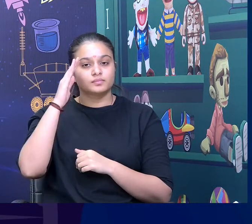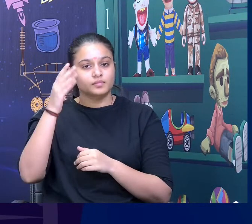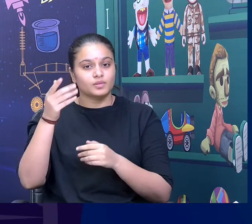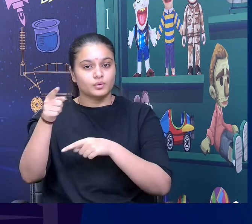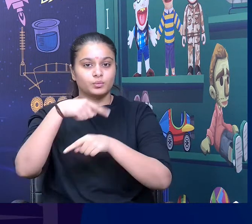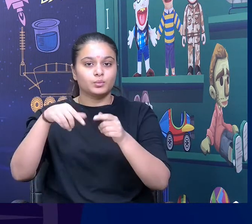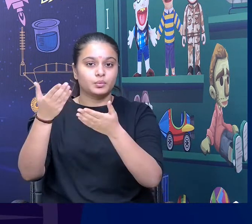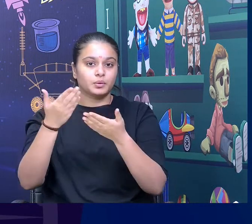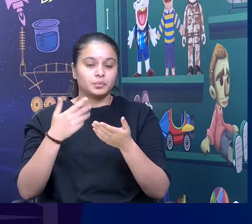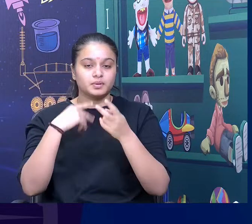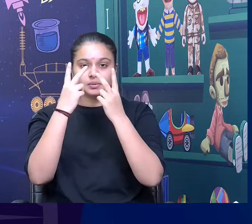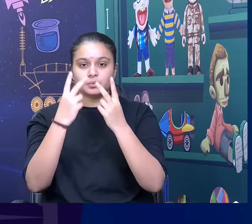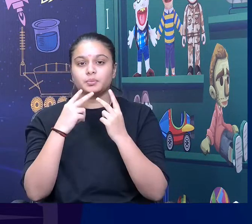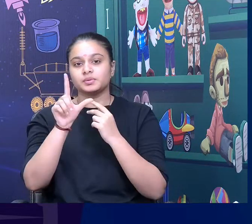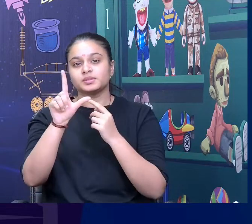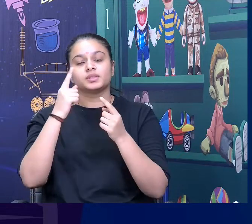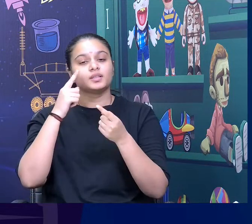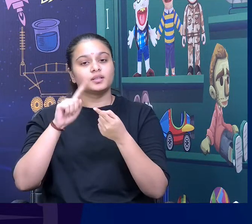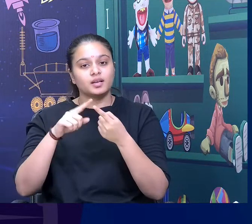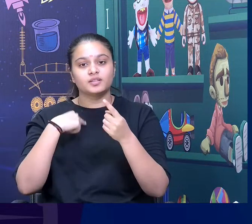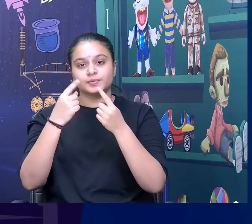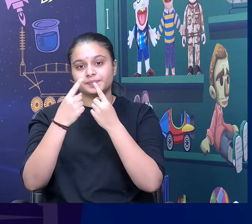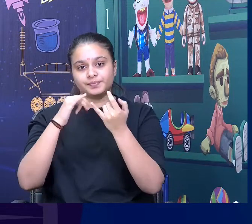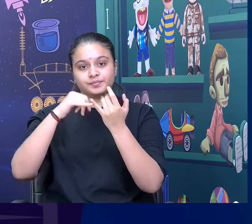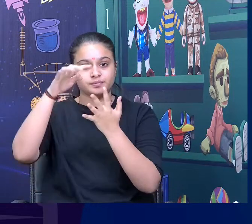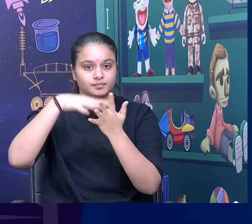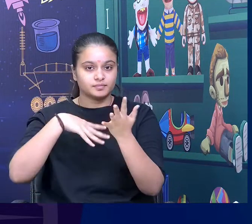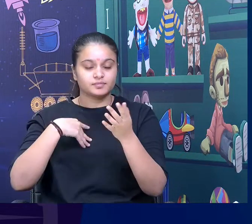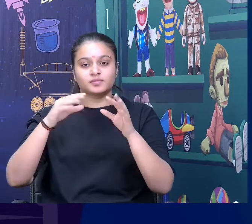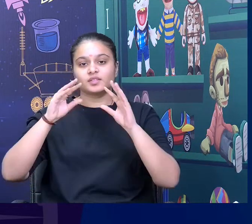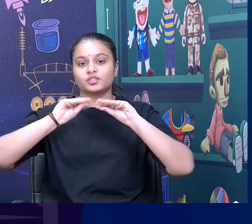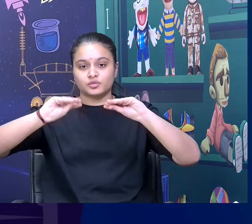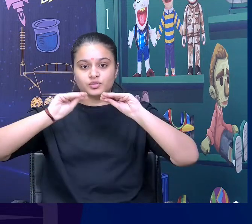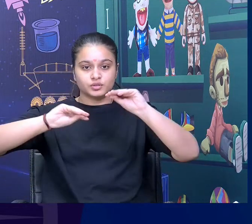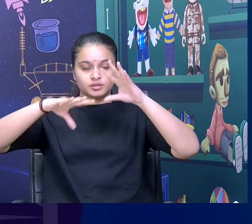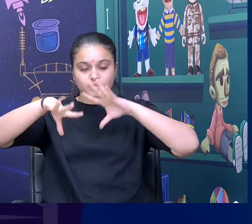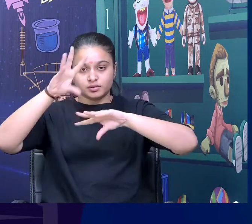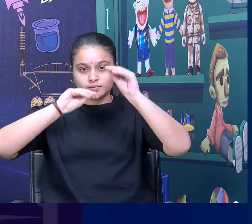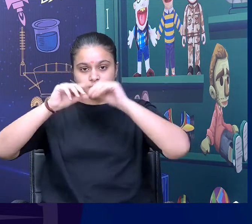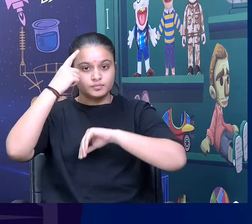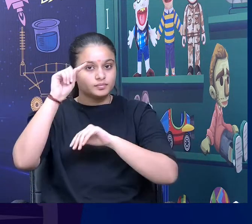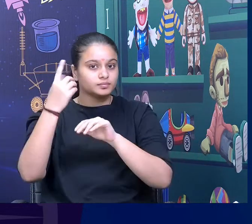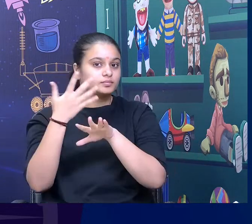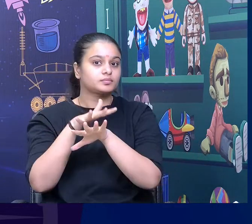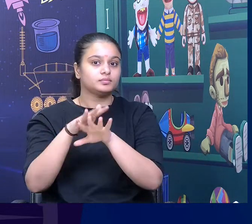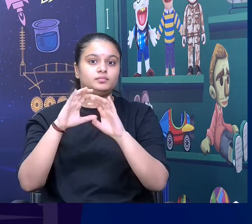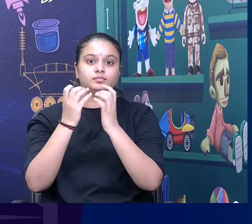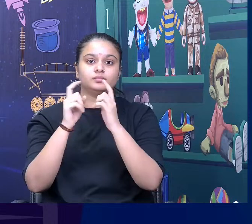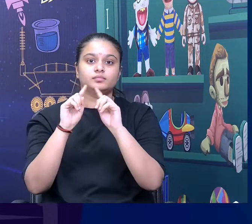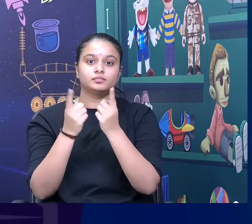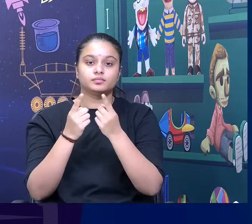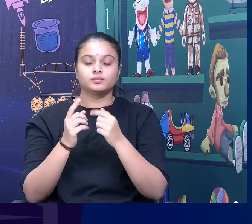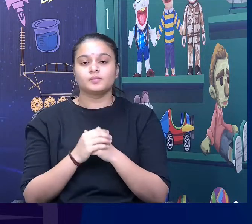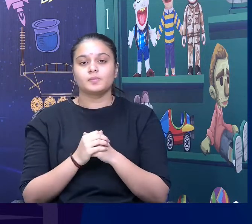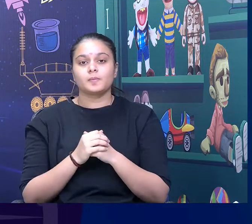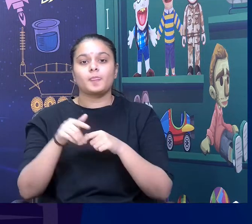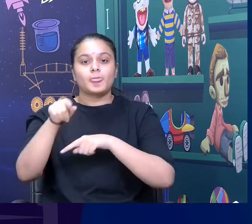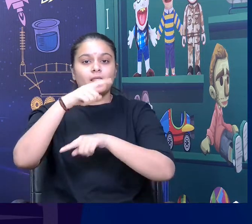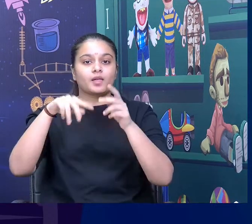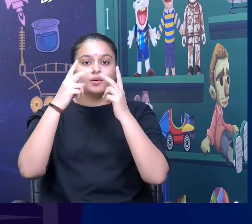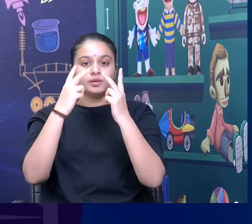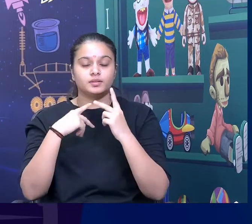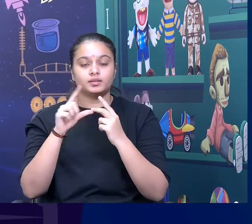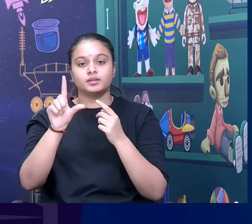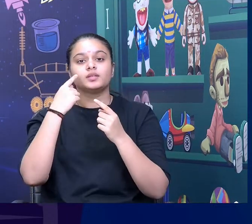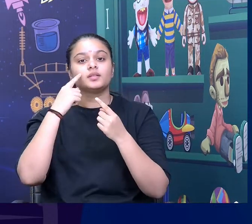Hello and welcome. You're watching us live on live interactive session on teaching learning interventions for inclusive classrooms. You're watching